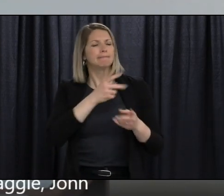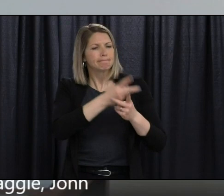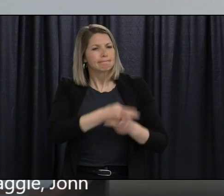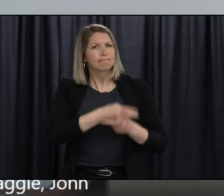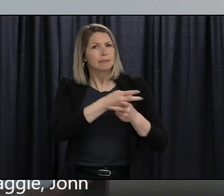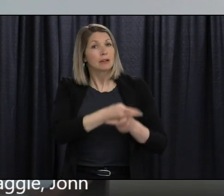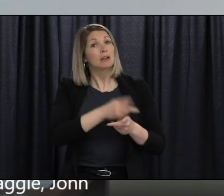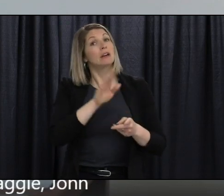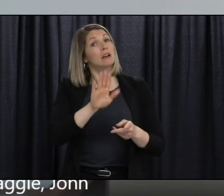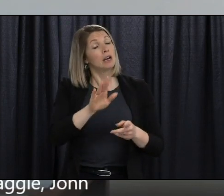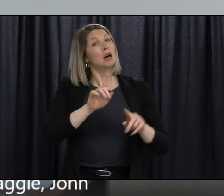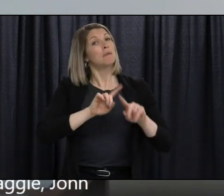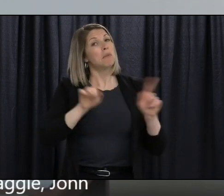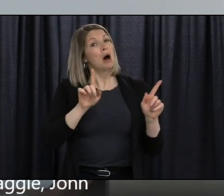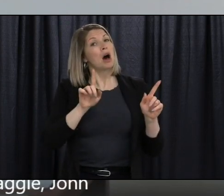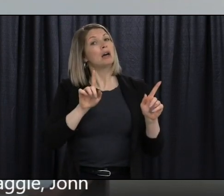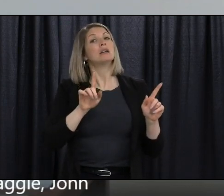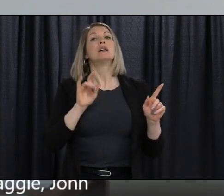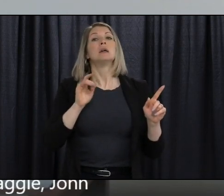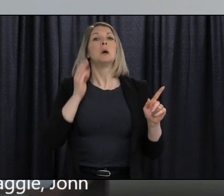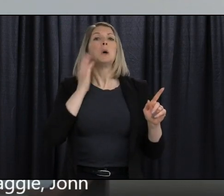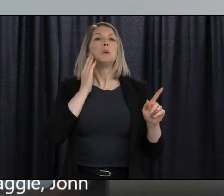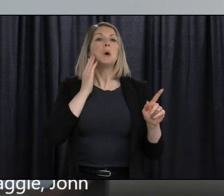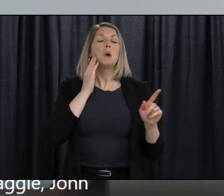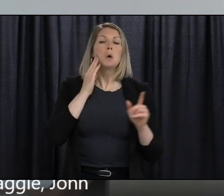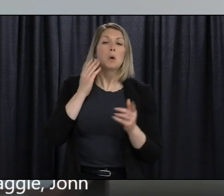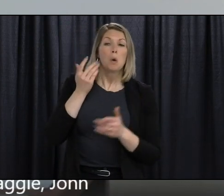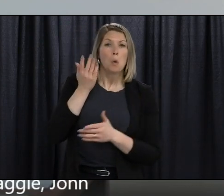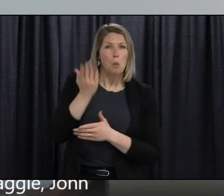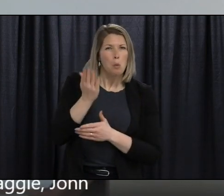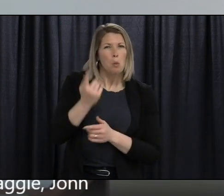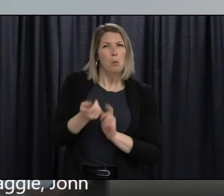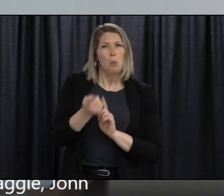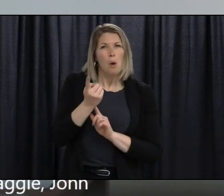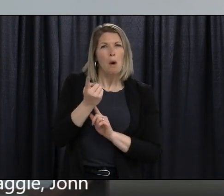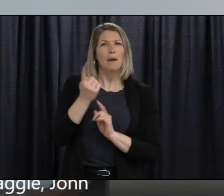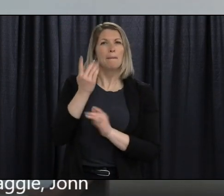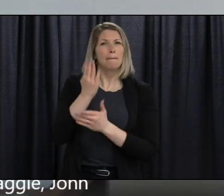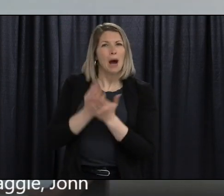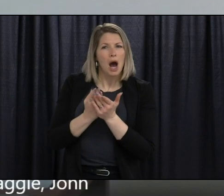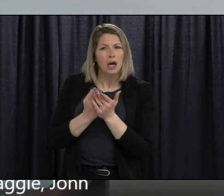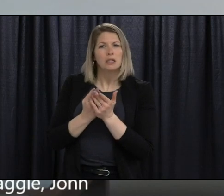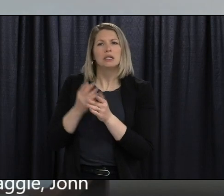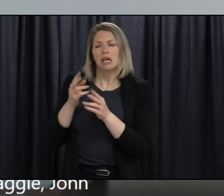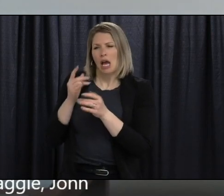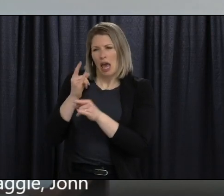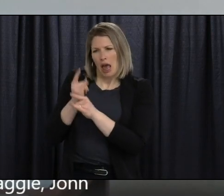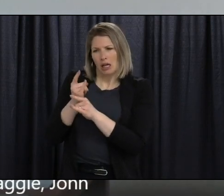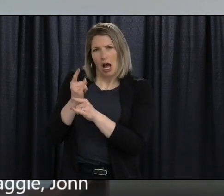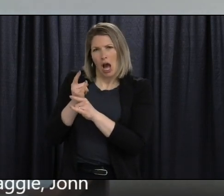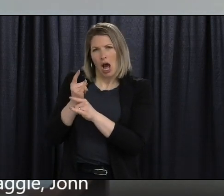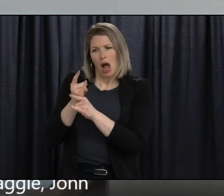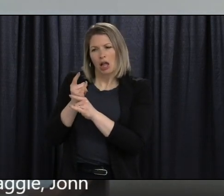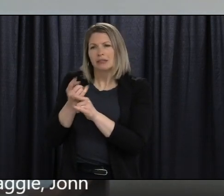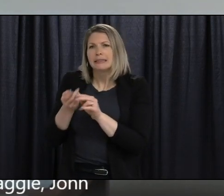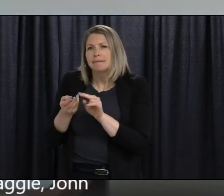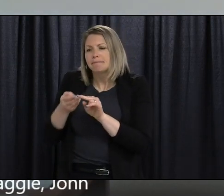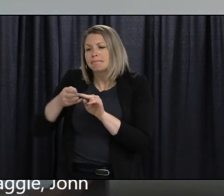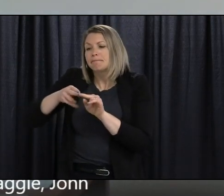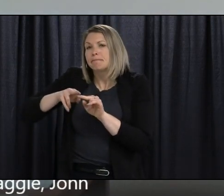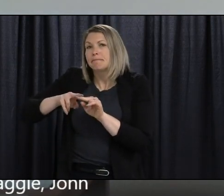be an increase in usage. This is a combination of things driving it, a lack of routine, a